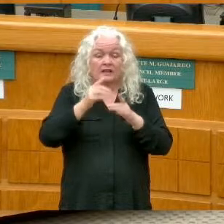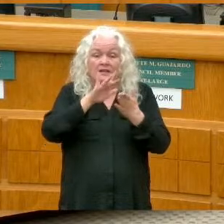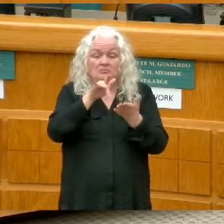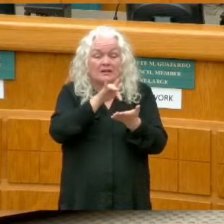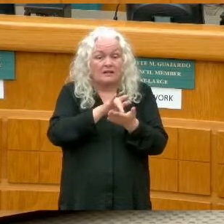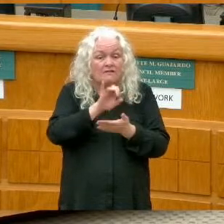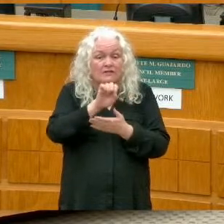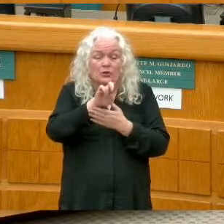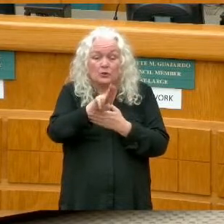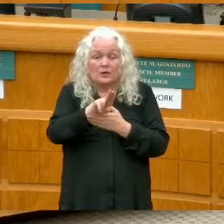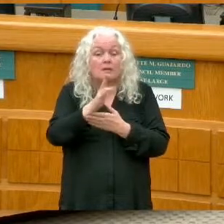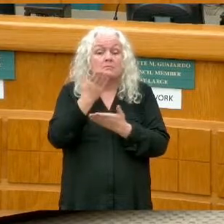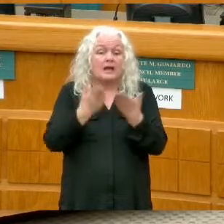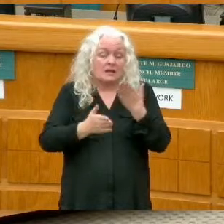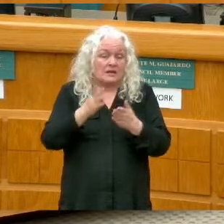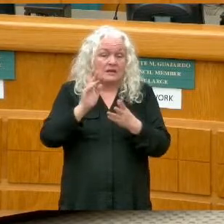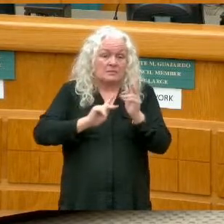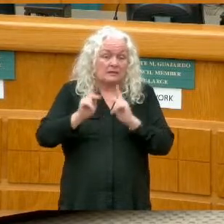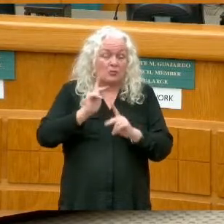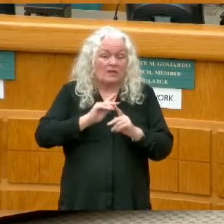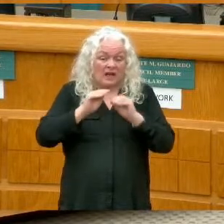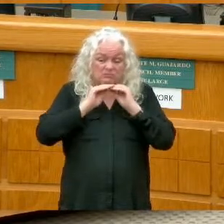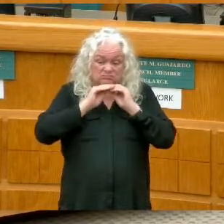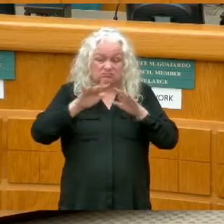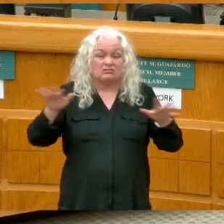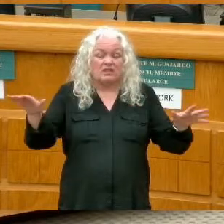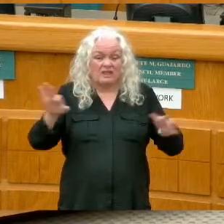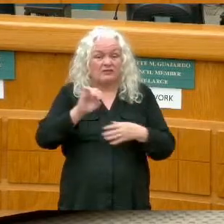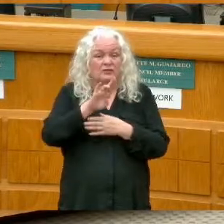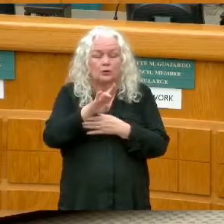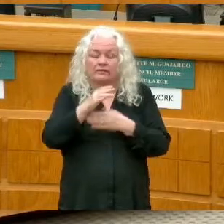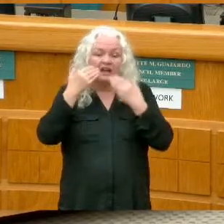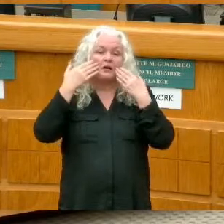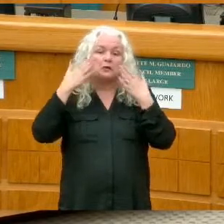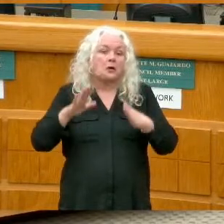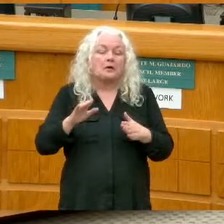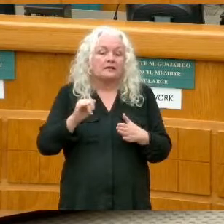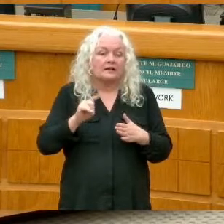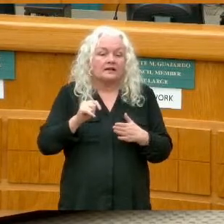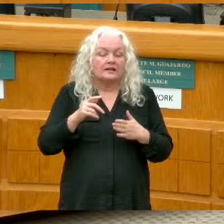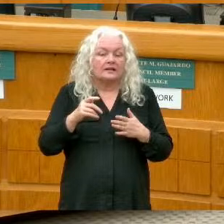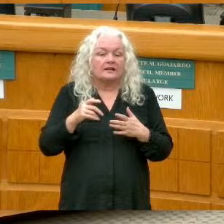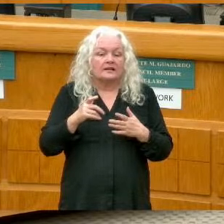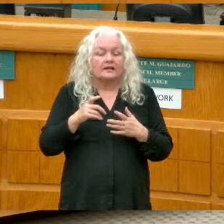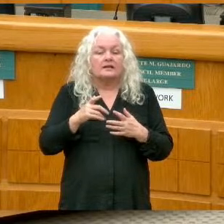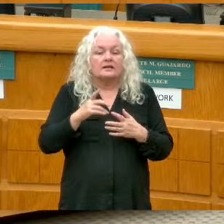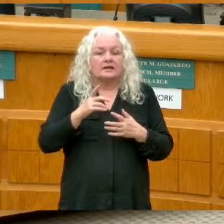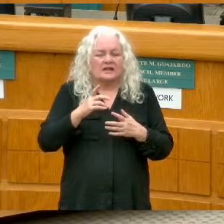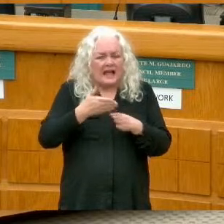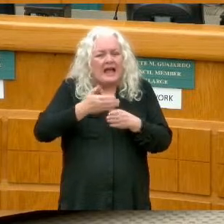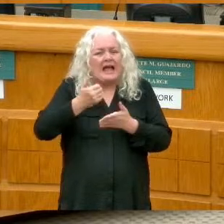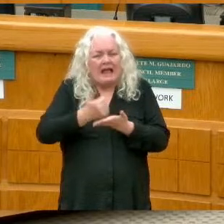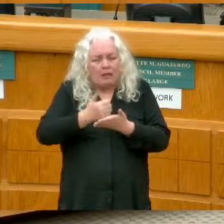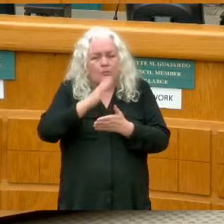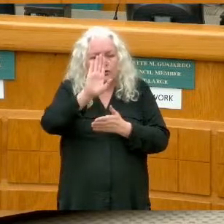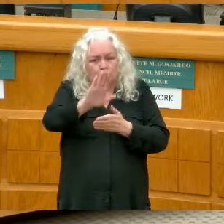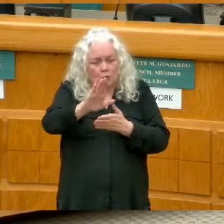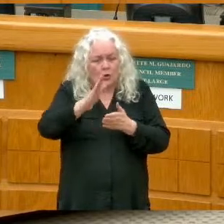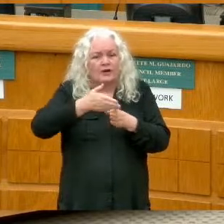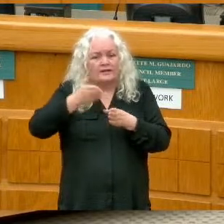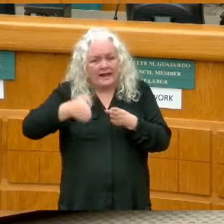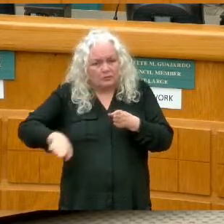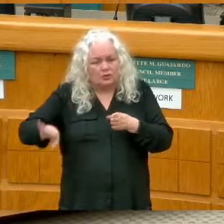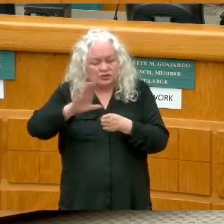there may be people there that are infectious and they don't even know it. Help out your vulnerable neighbors. It's the right thing to